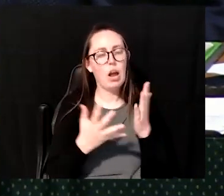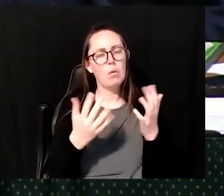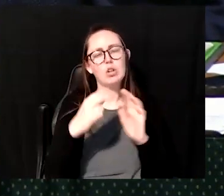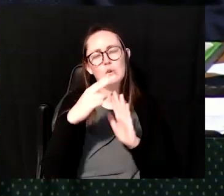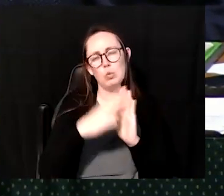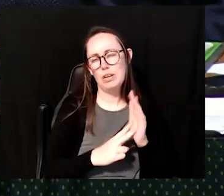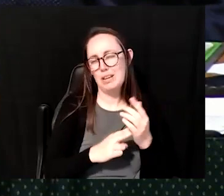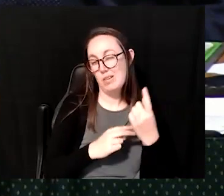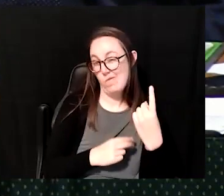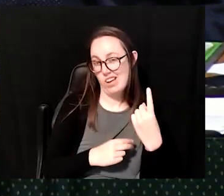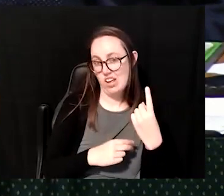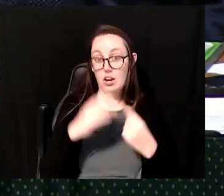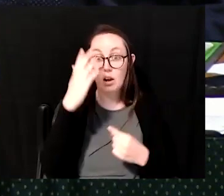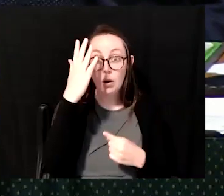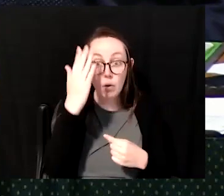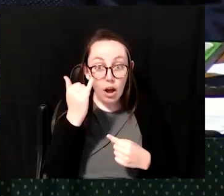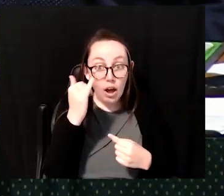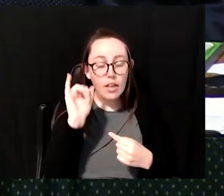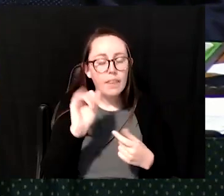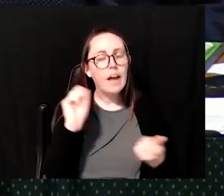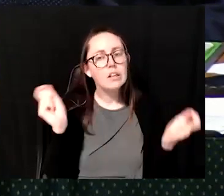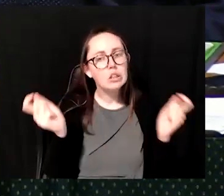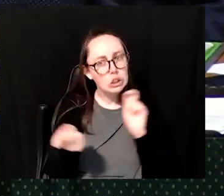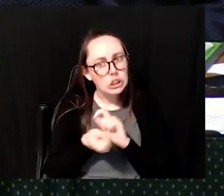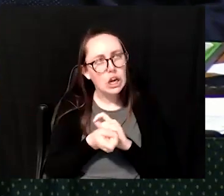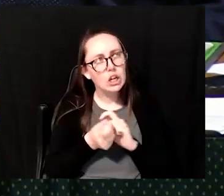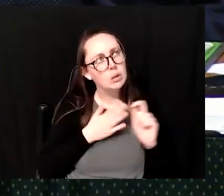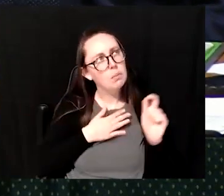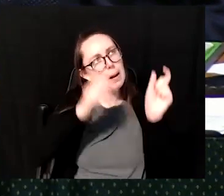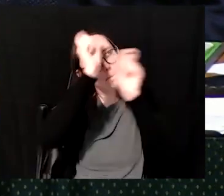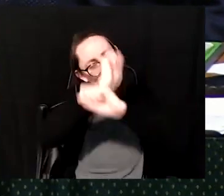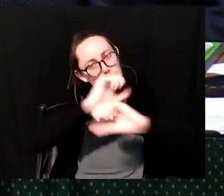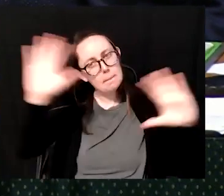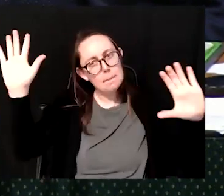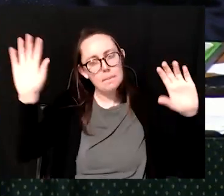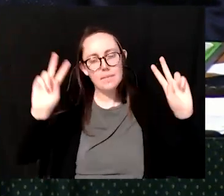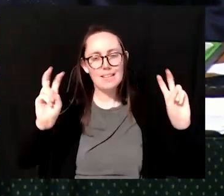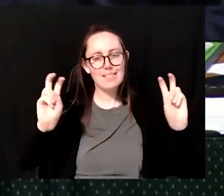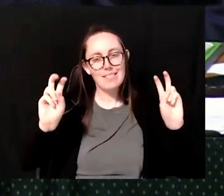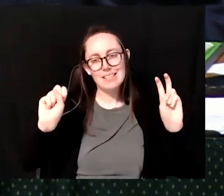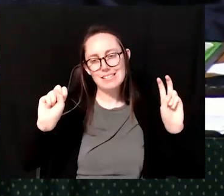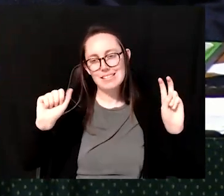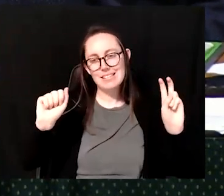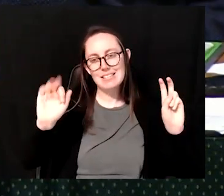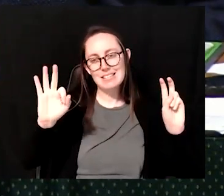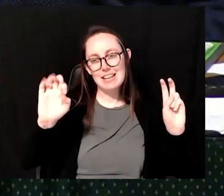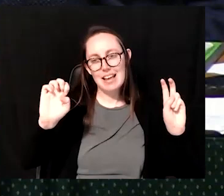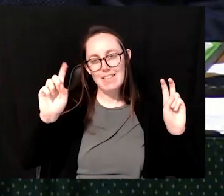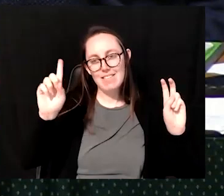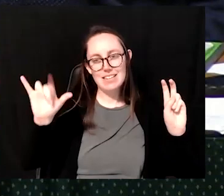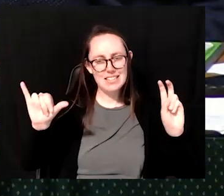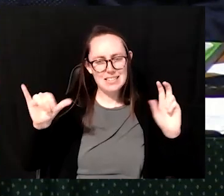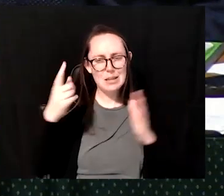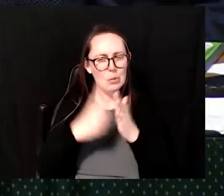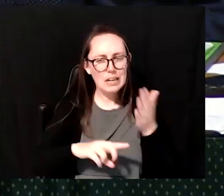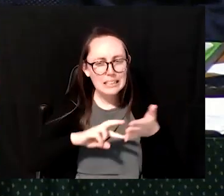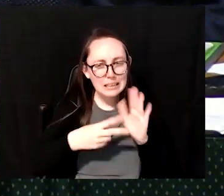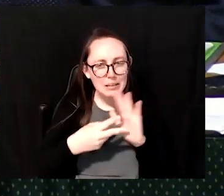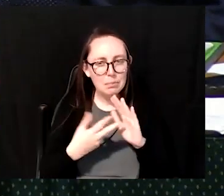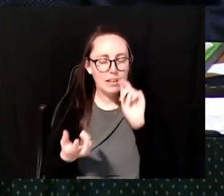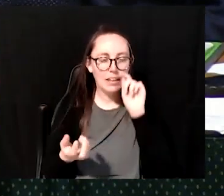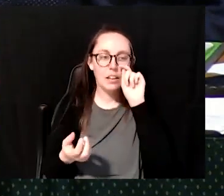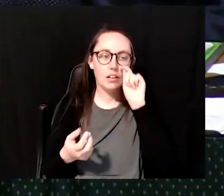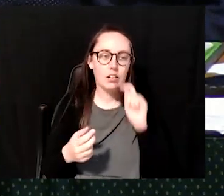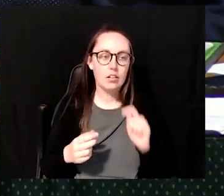defines it a little bit differently than how we've been talking about safety this year safety downtown safety in the parking branch